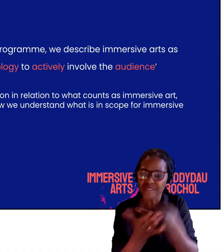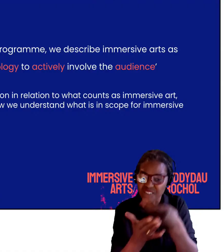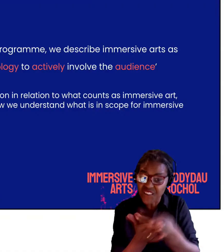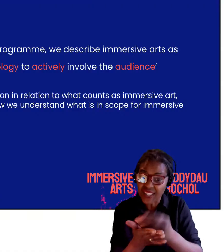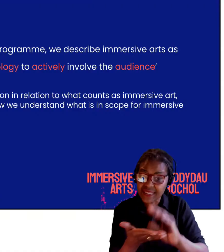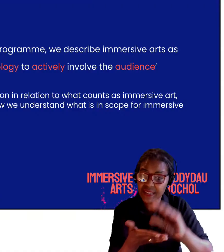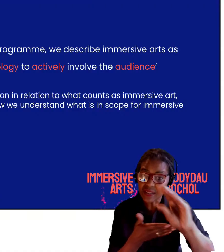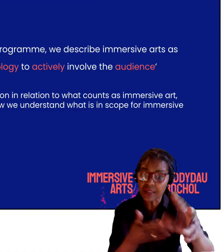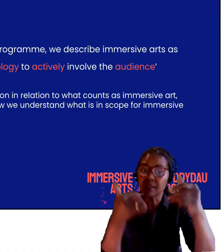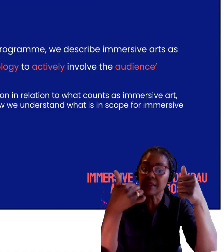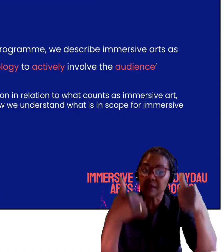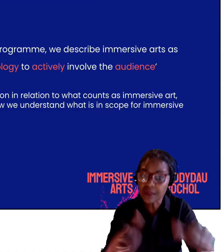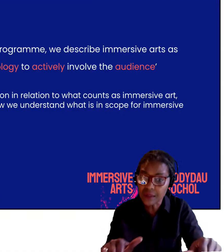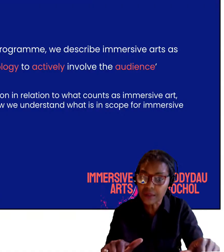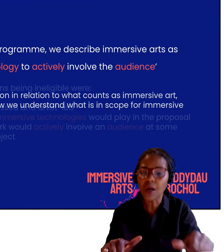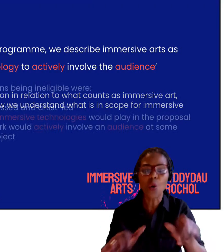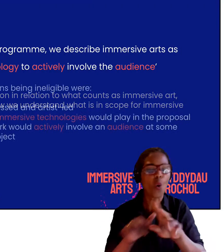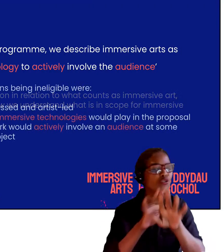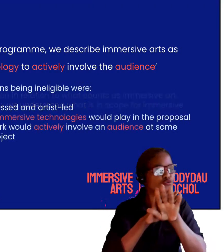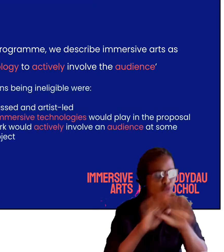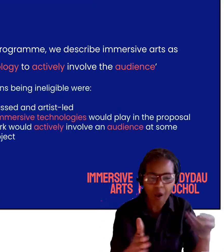not.